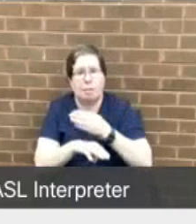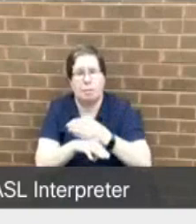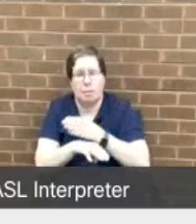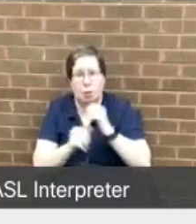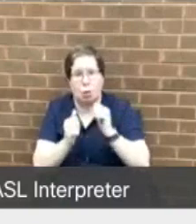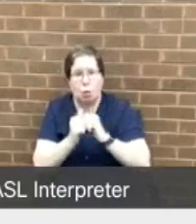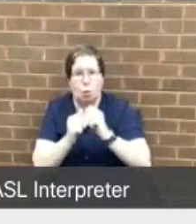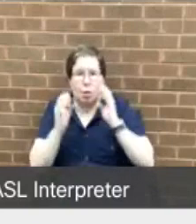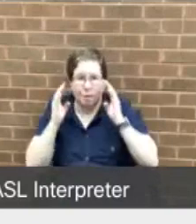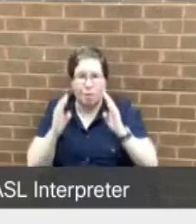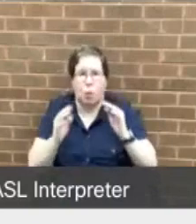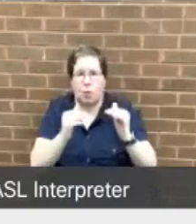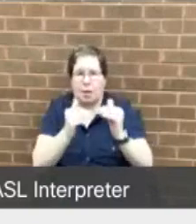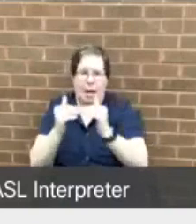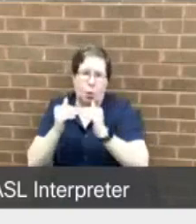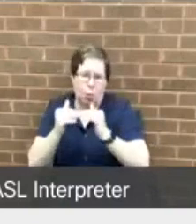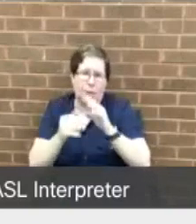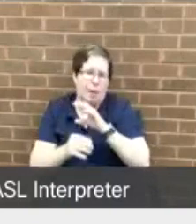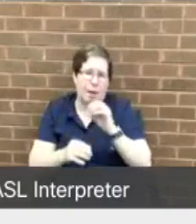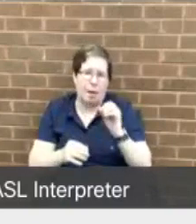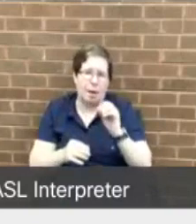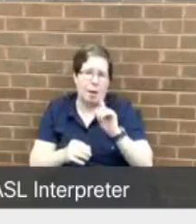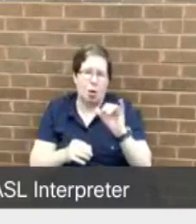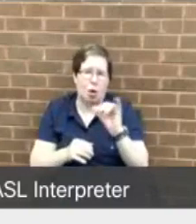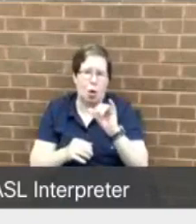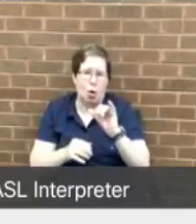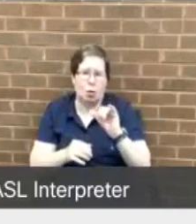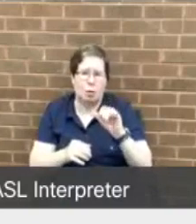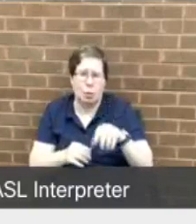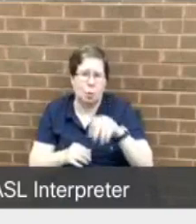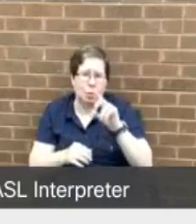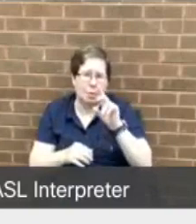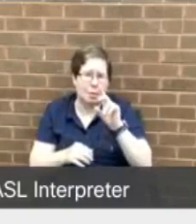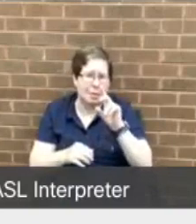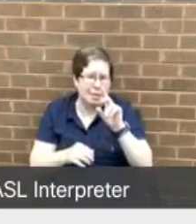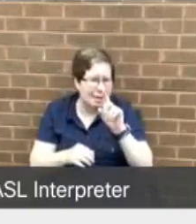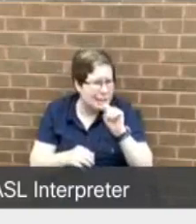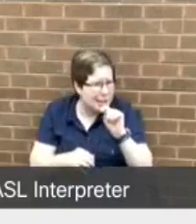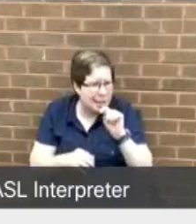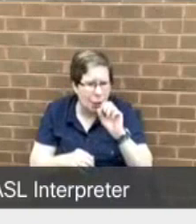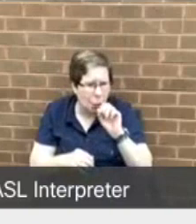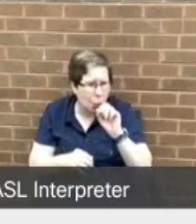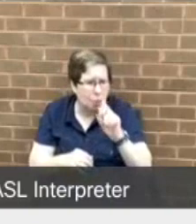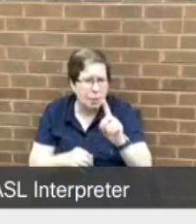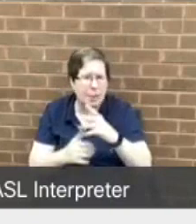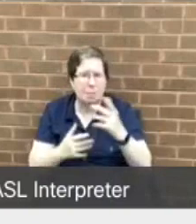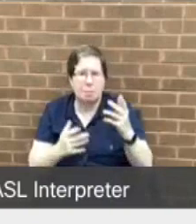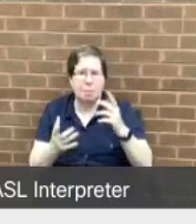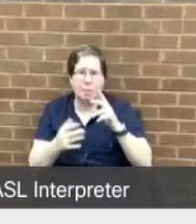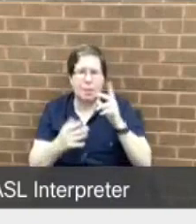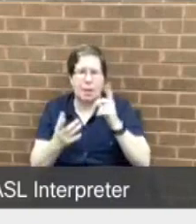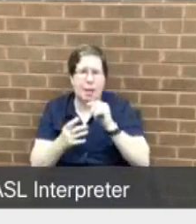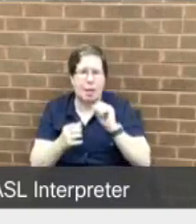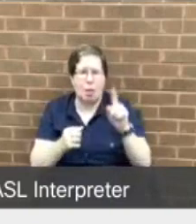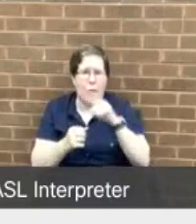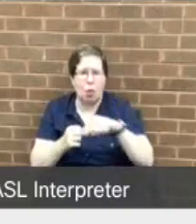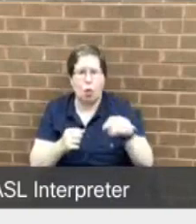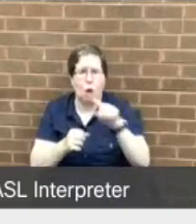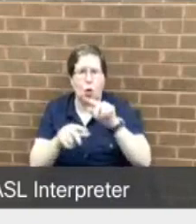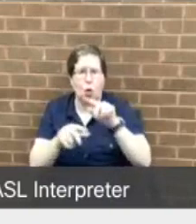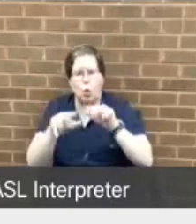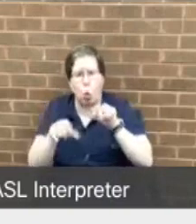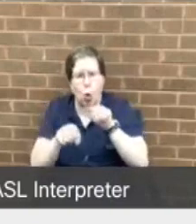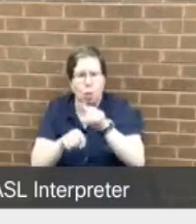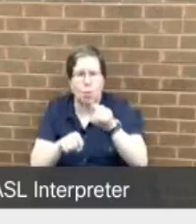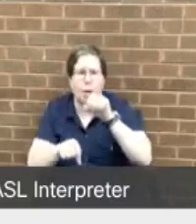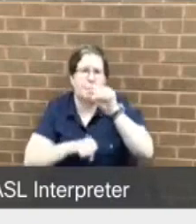focus currently. And then also TOD. Are there other opportunities for TOD and really making those walkable,